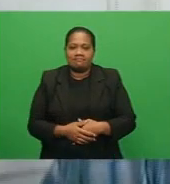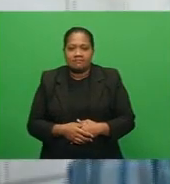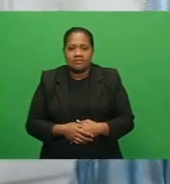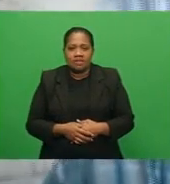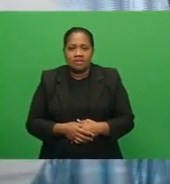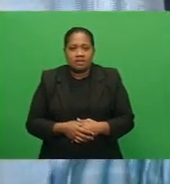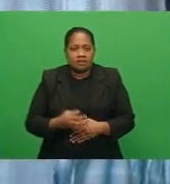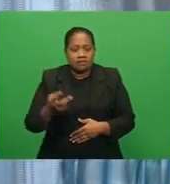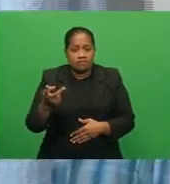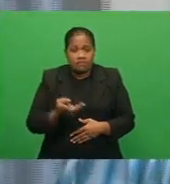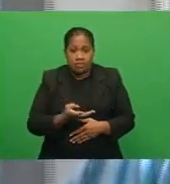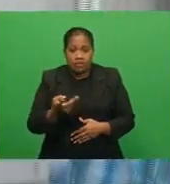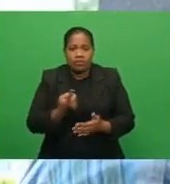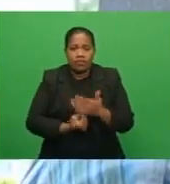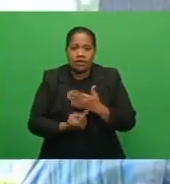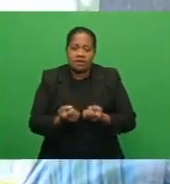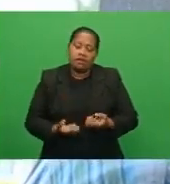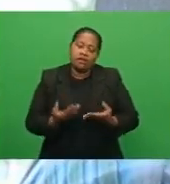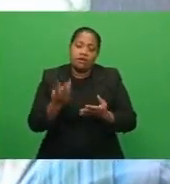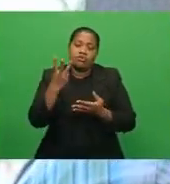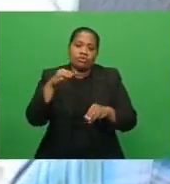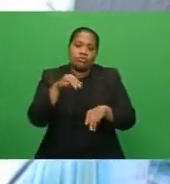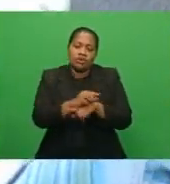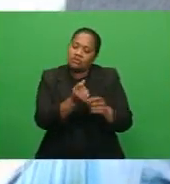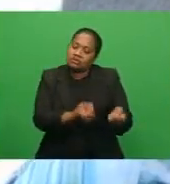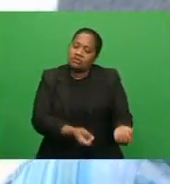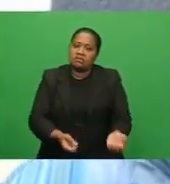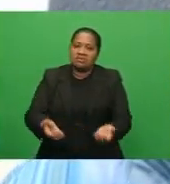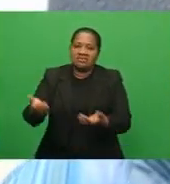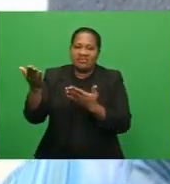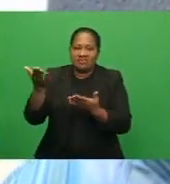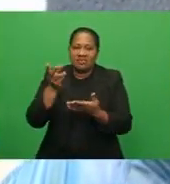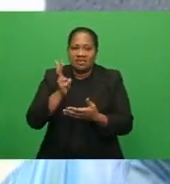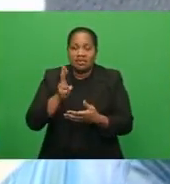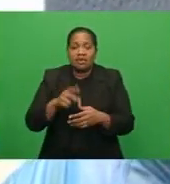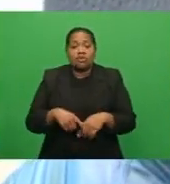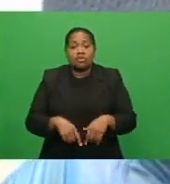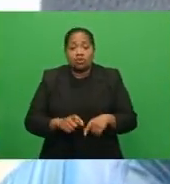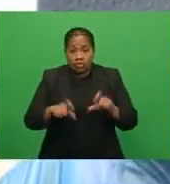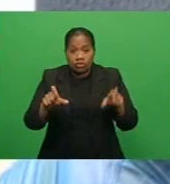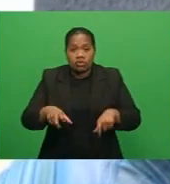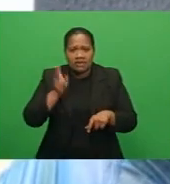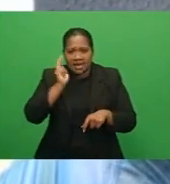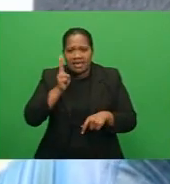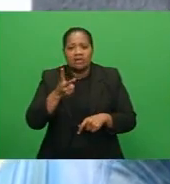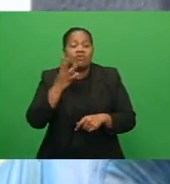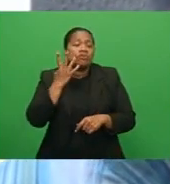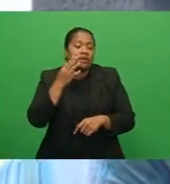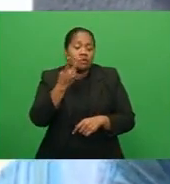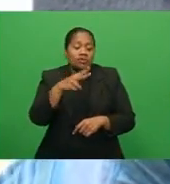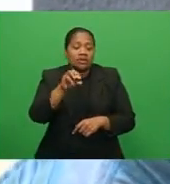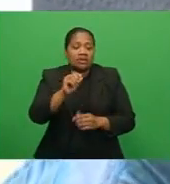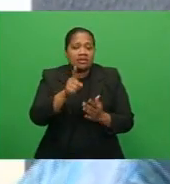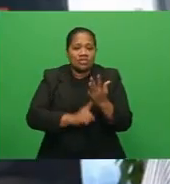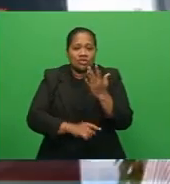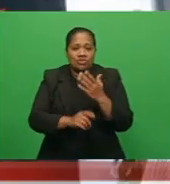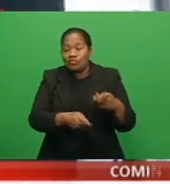defence and prosecution have been given 3 weeks to file submissions. The case will be called again for mention on the 20th of